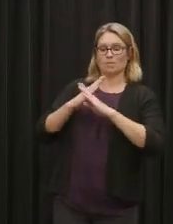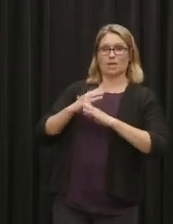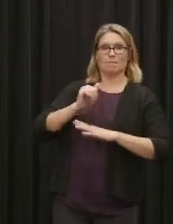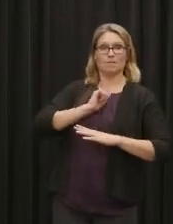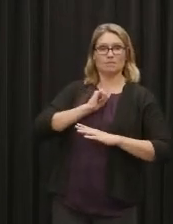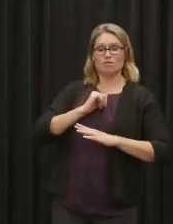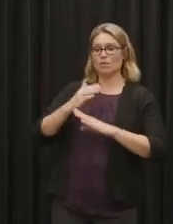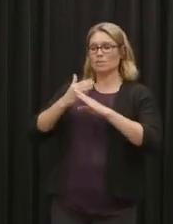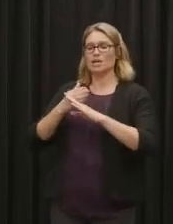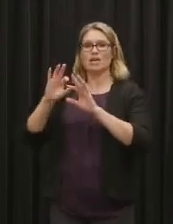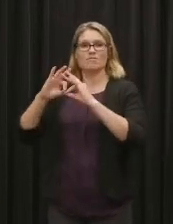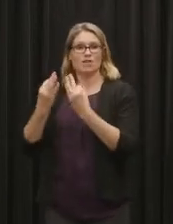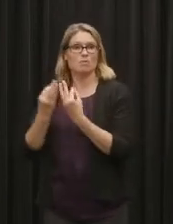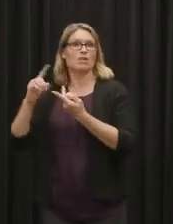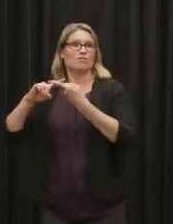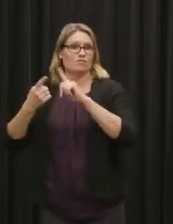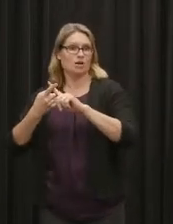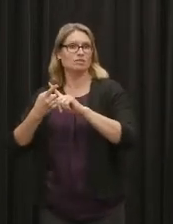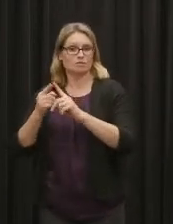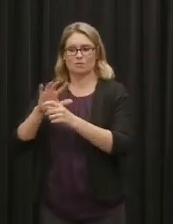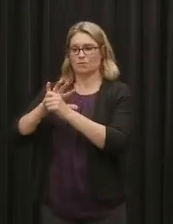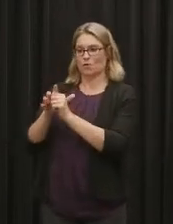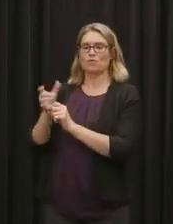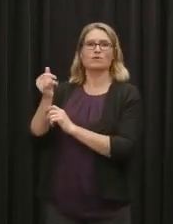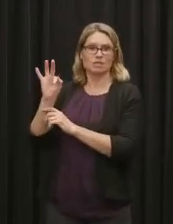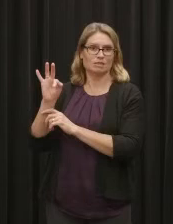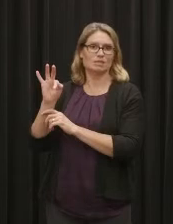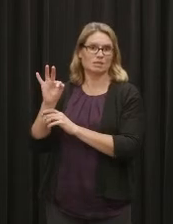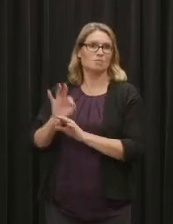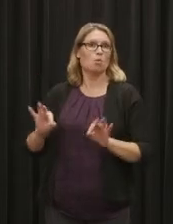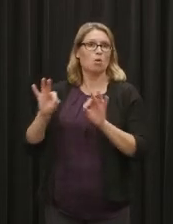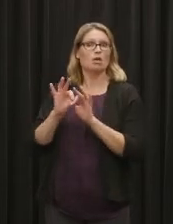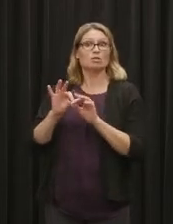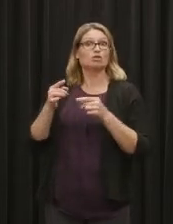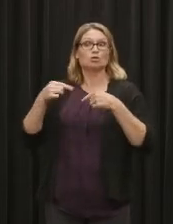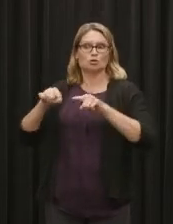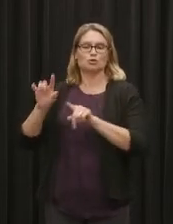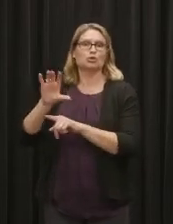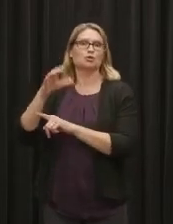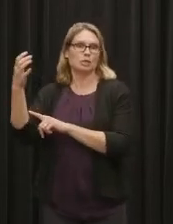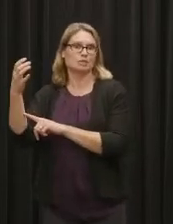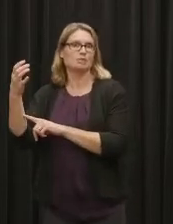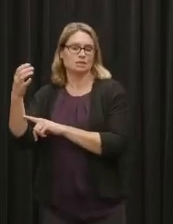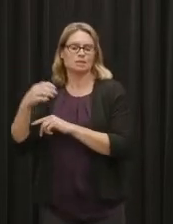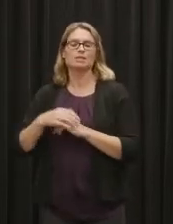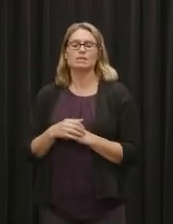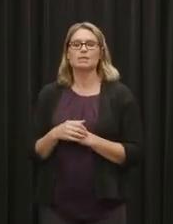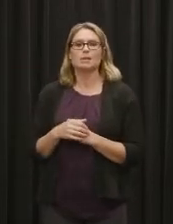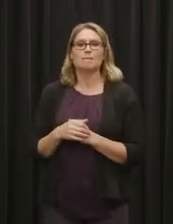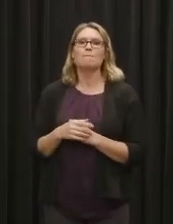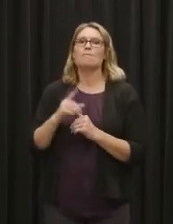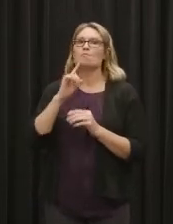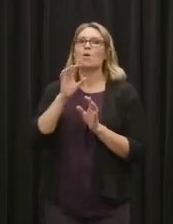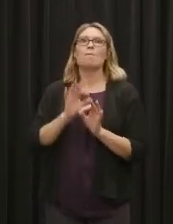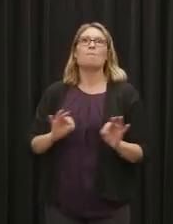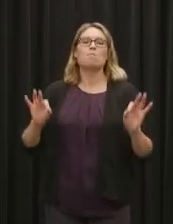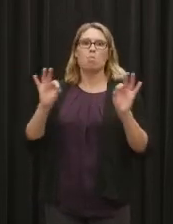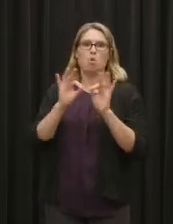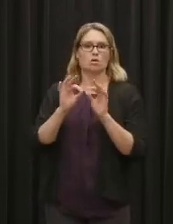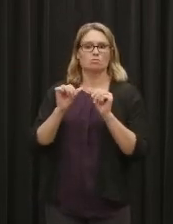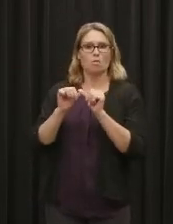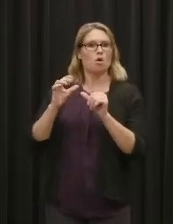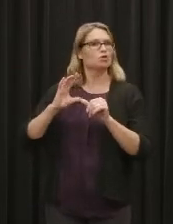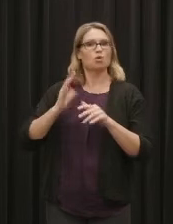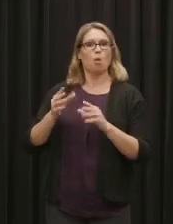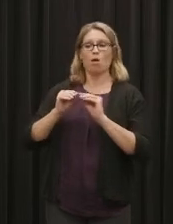our friends, and our families from COVID-19. Especially over the holiday season, it will be important to keep doing the things that